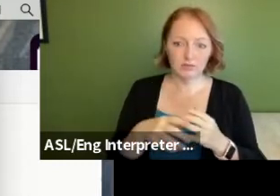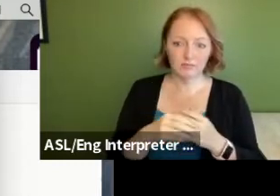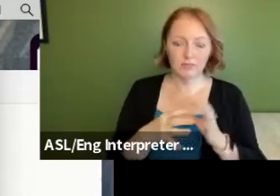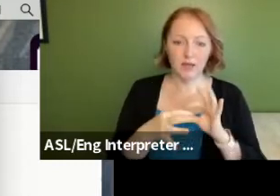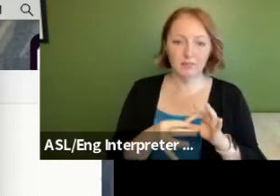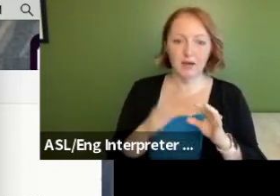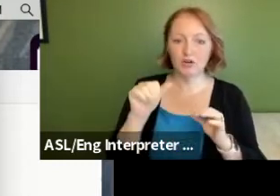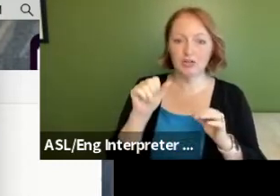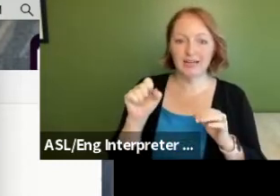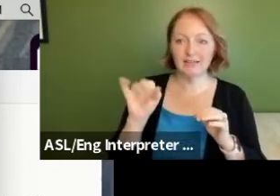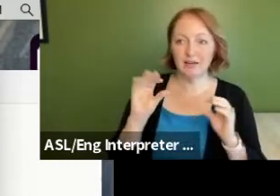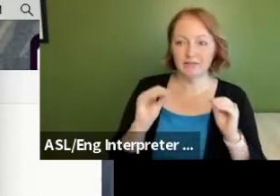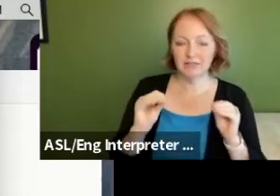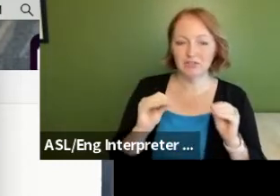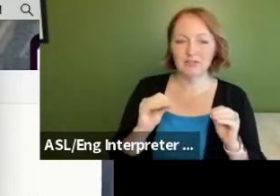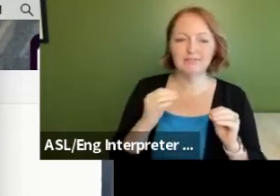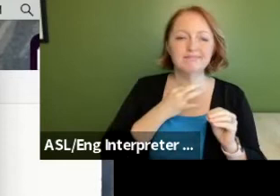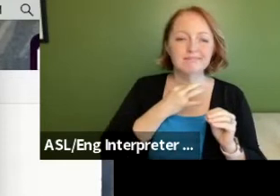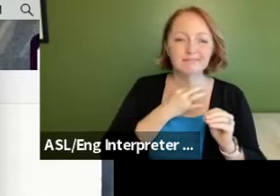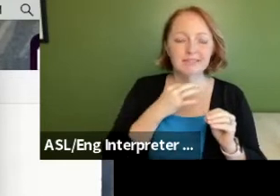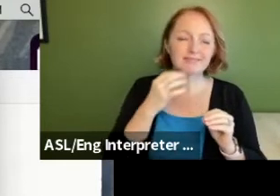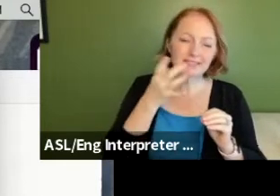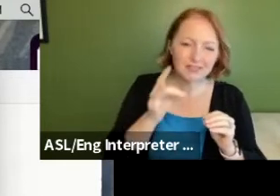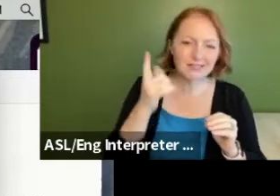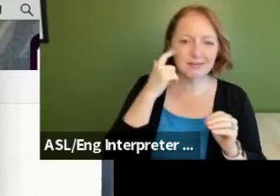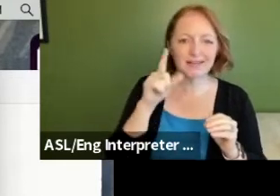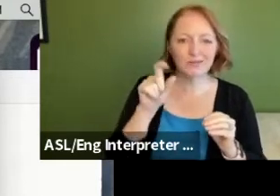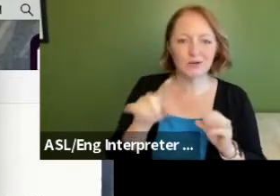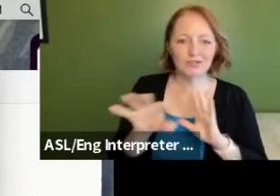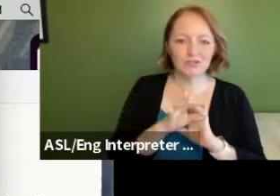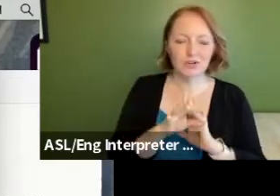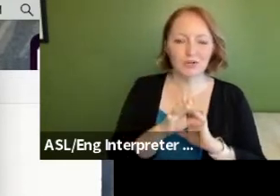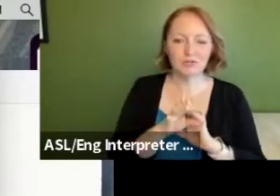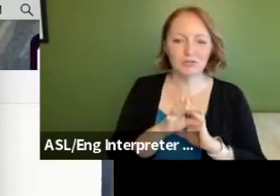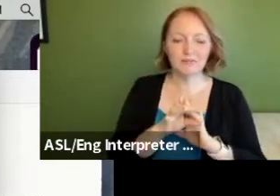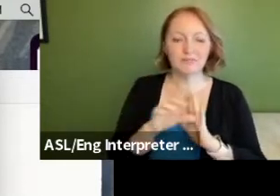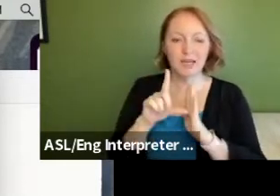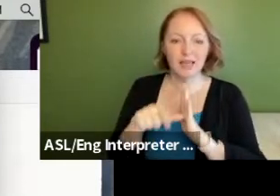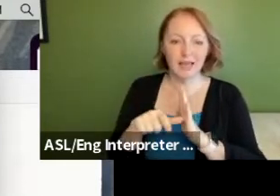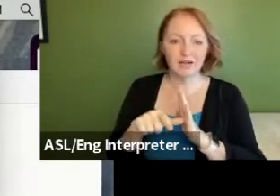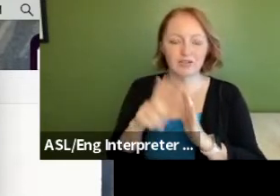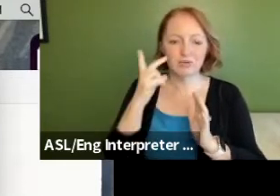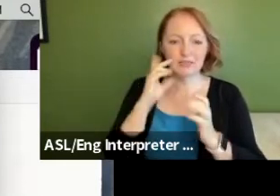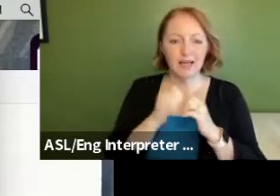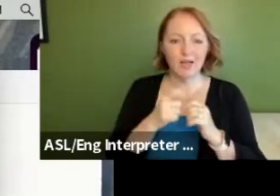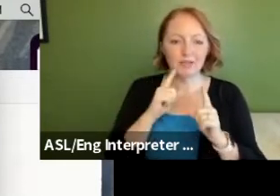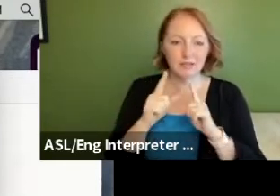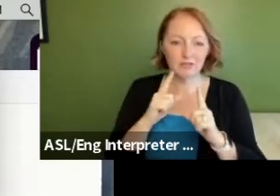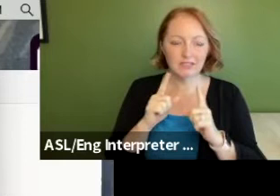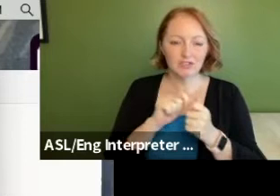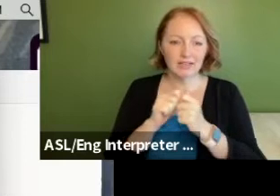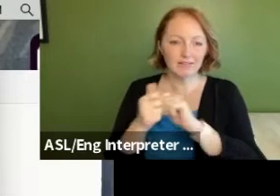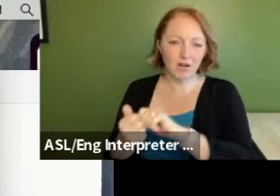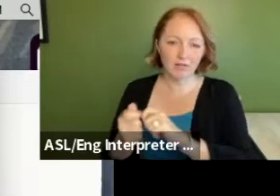her case of teaching. Now, what's curious about this is the question she chose, and later on, you'll see how this conversation evolves